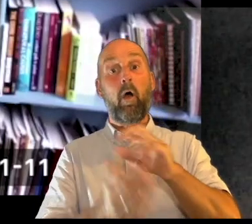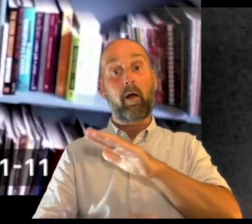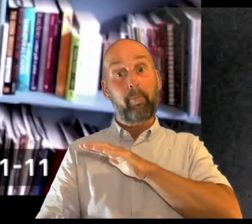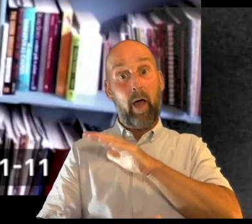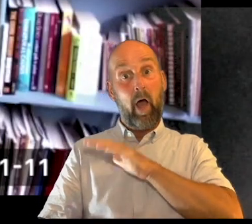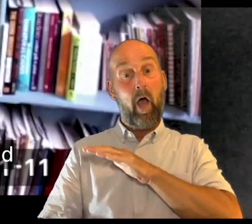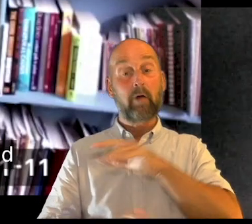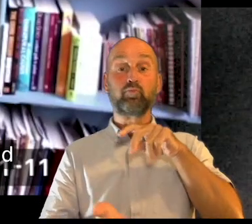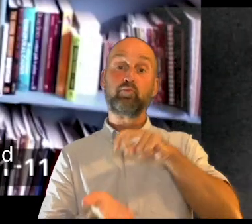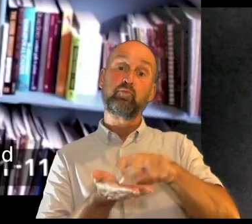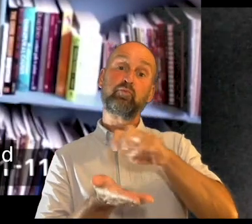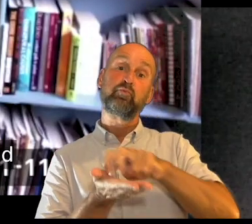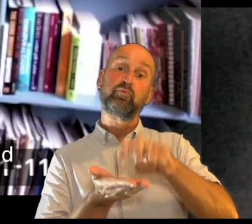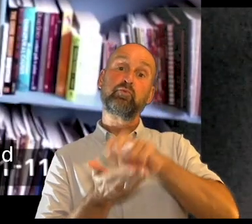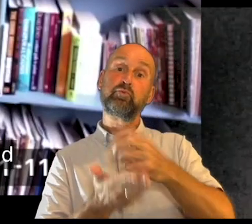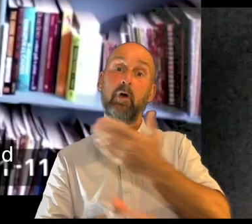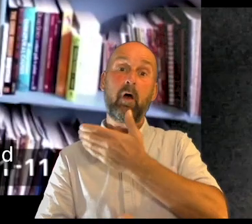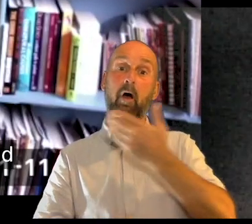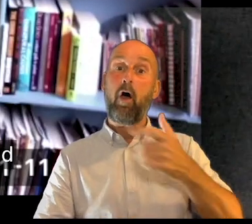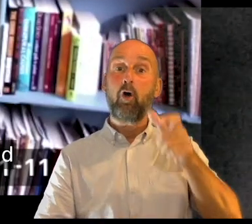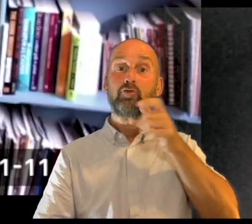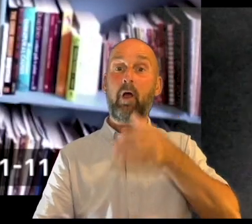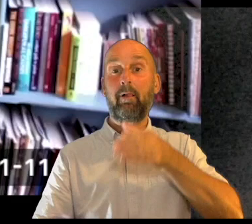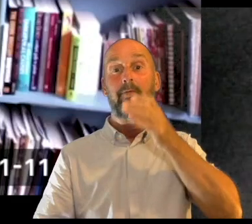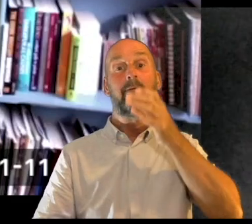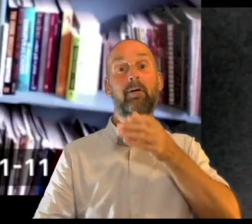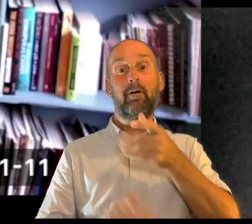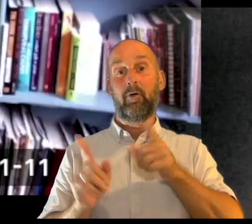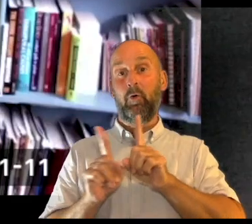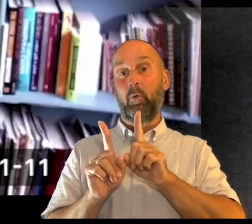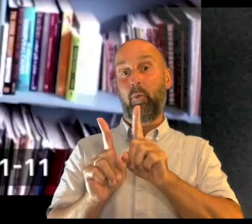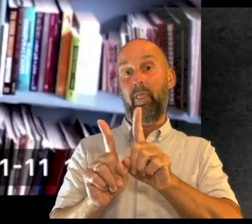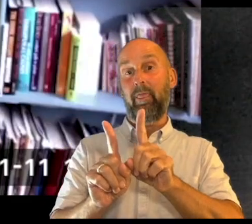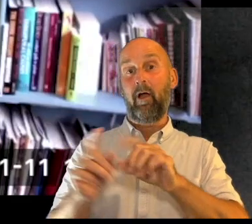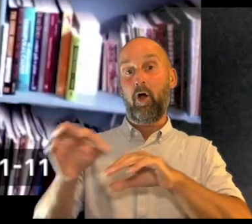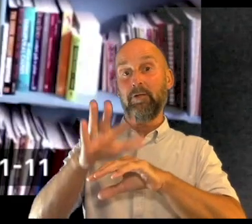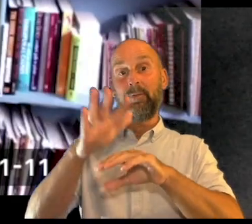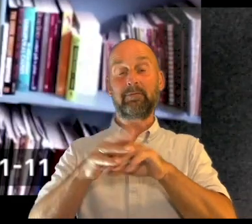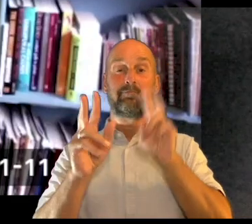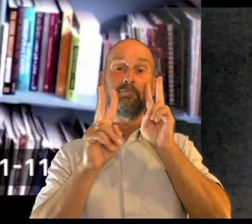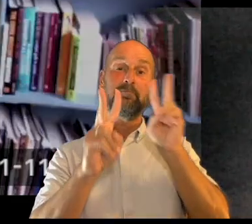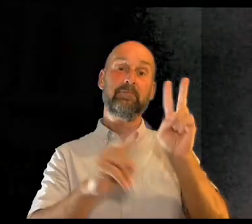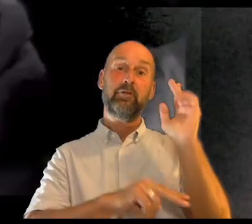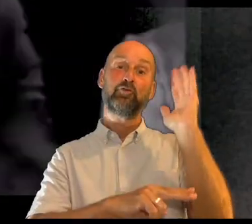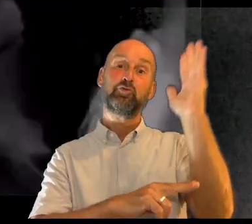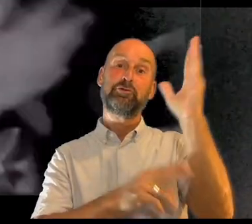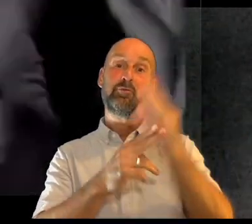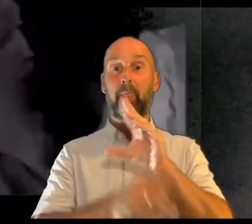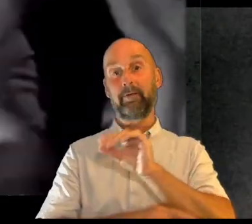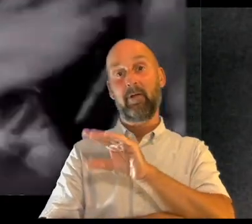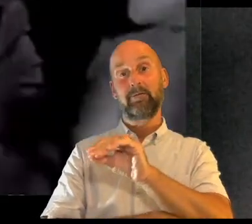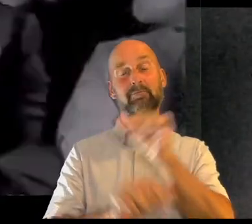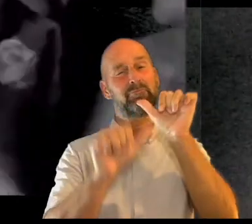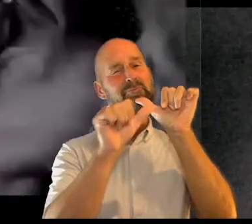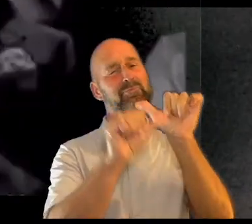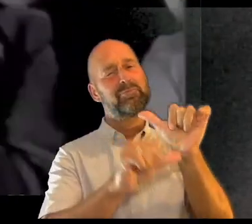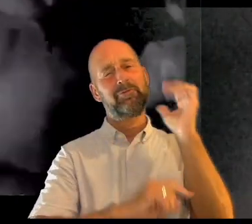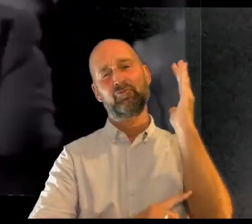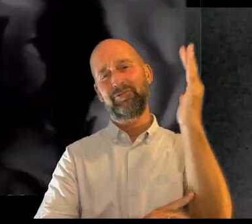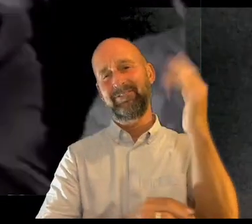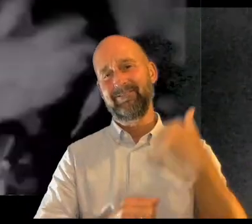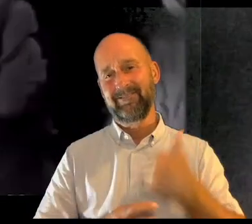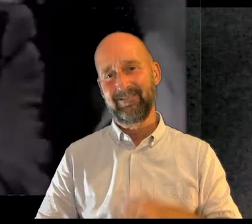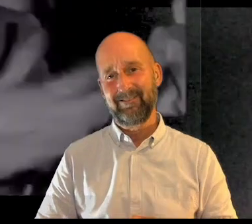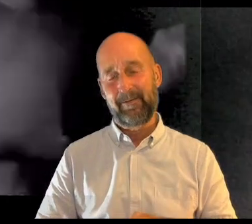park with a hot chocolate with my husband and look at the ducks and the trees. The trees are lovely. What makes me laugh?